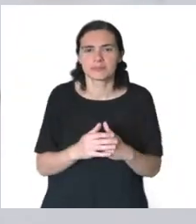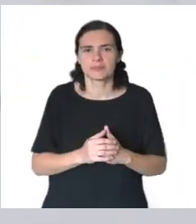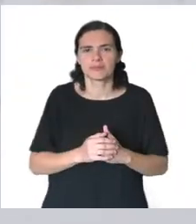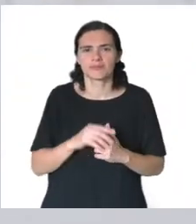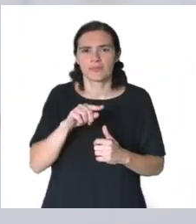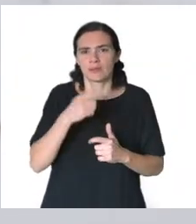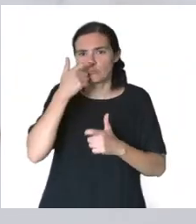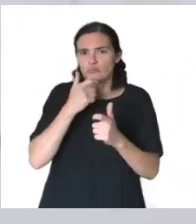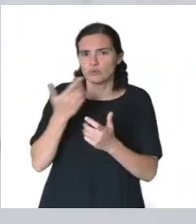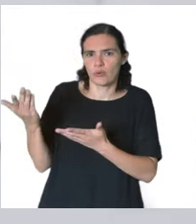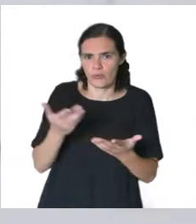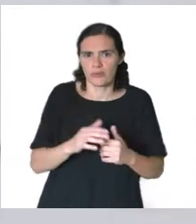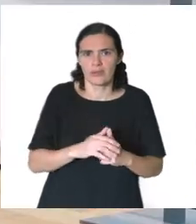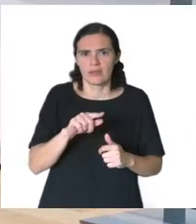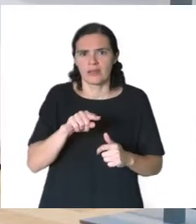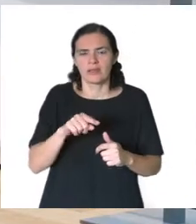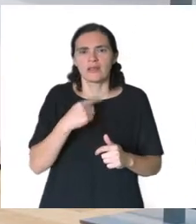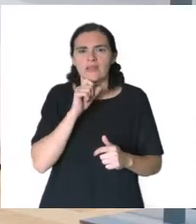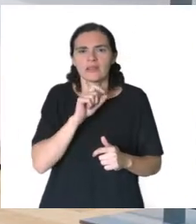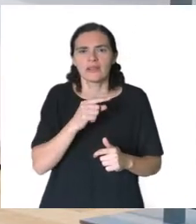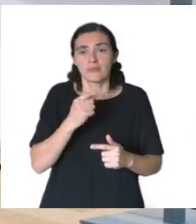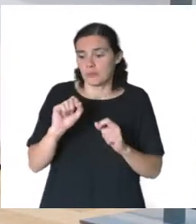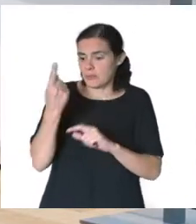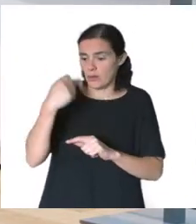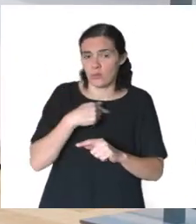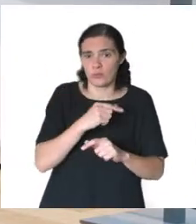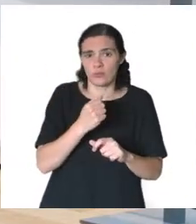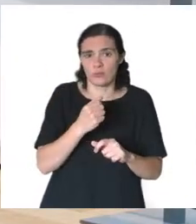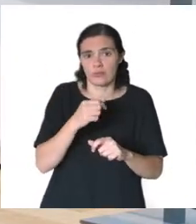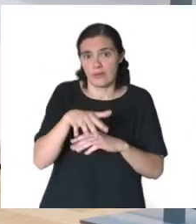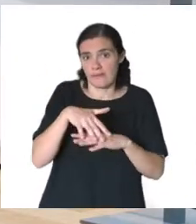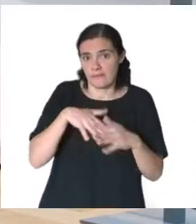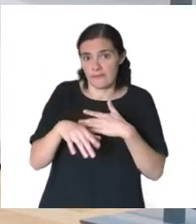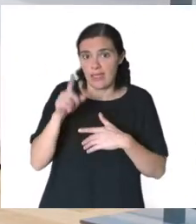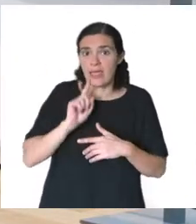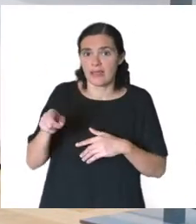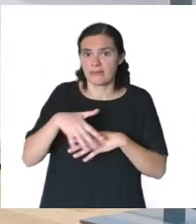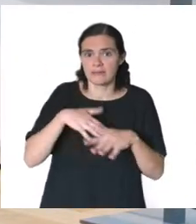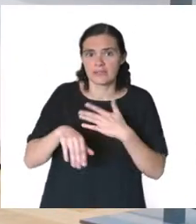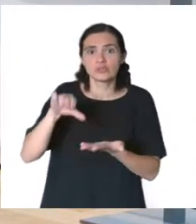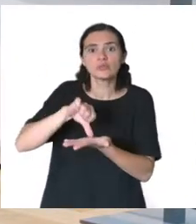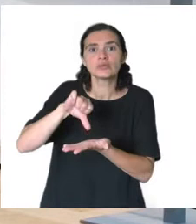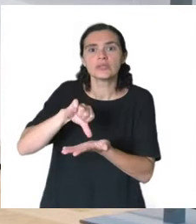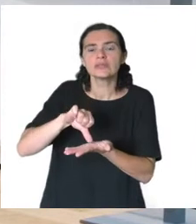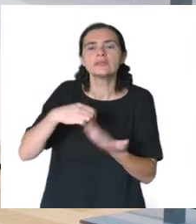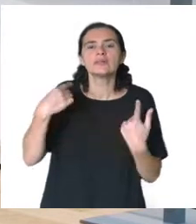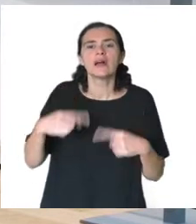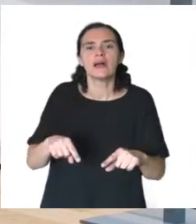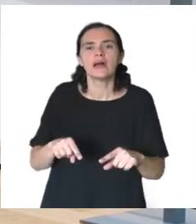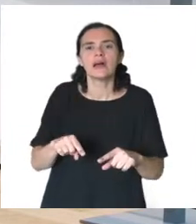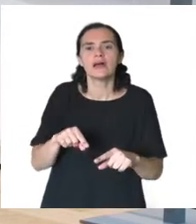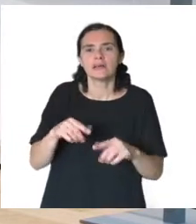phantom, a guest and a host. There are two versions actually of this piece. The first one, when Yoko Ono did it, at the